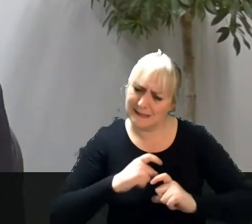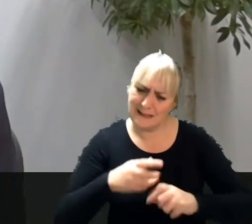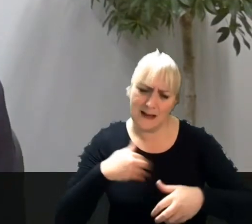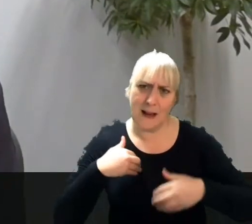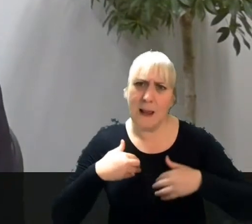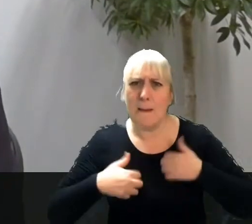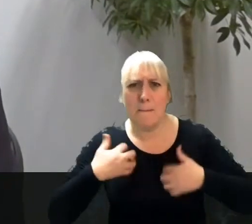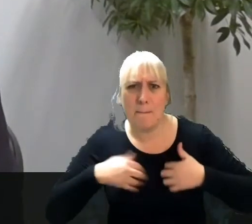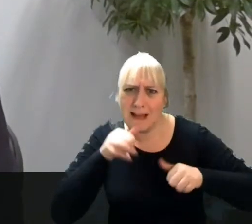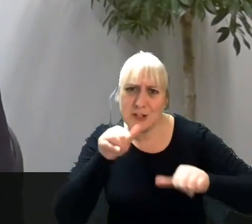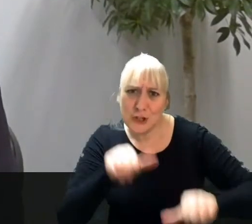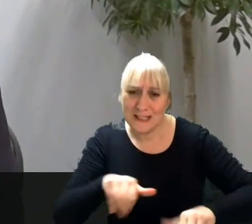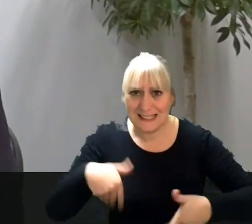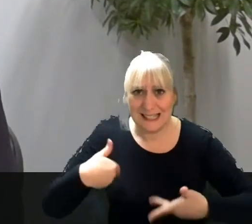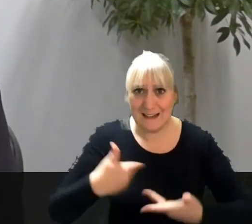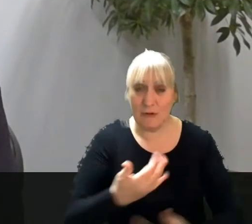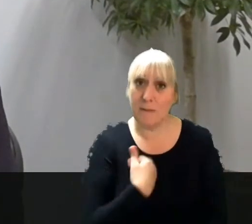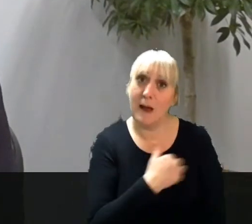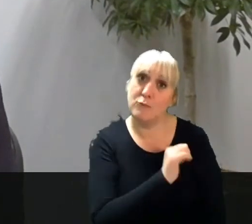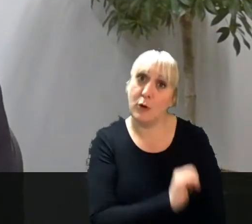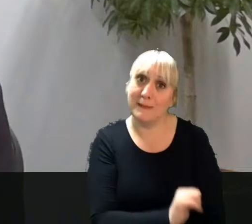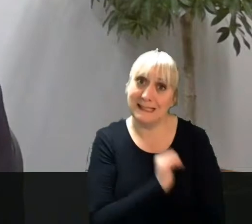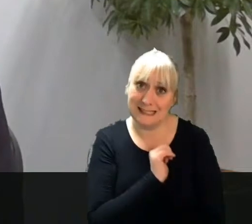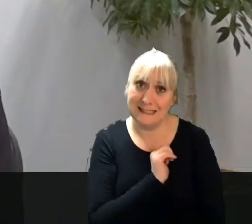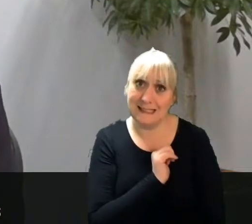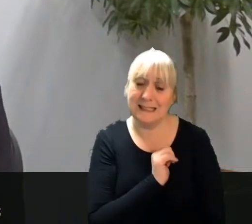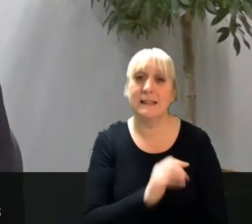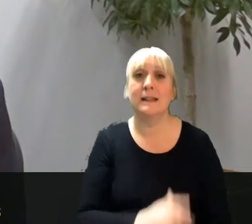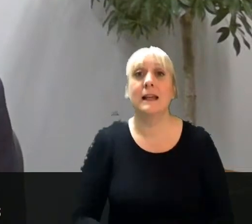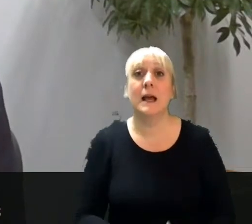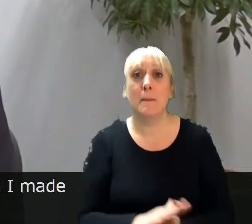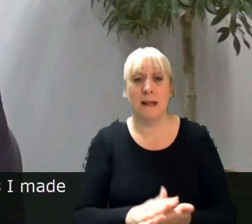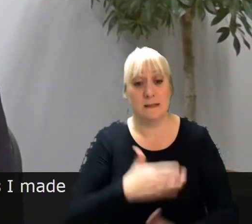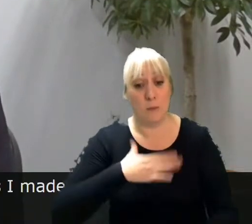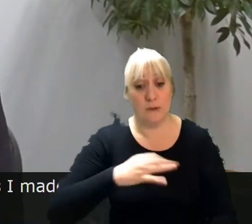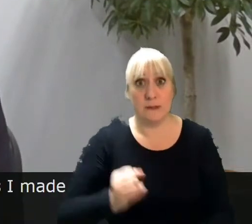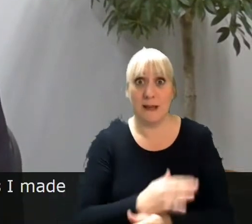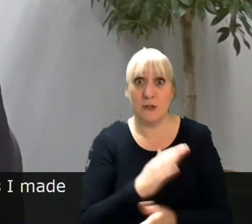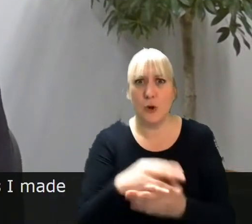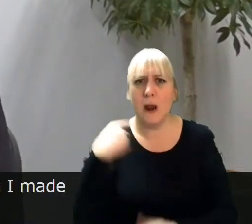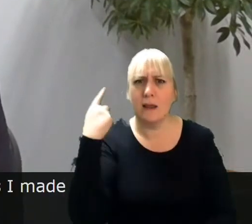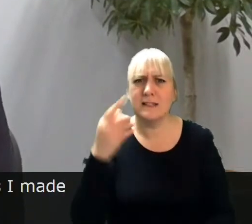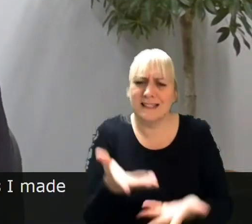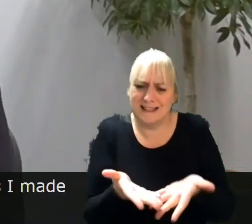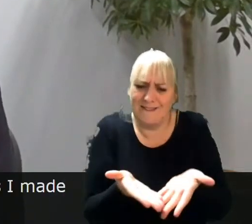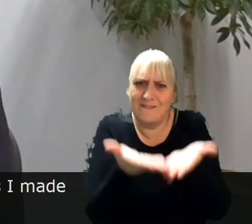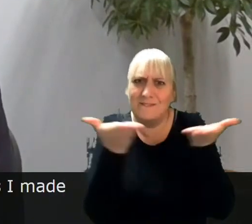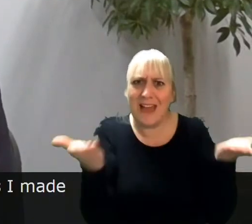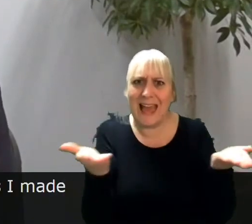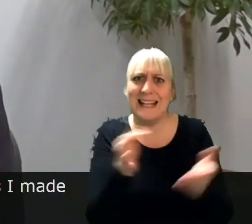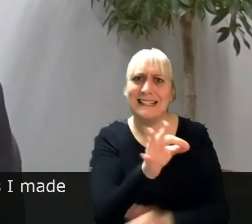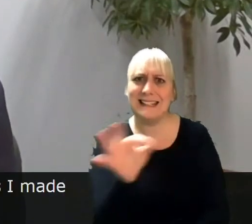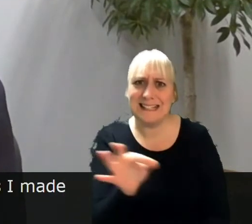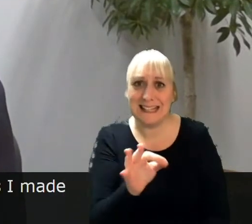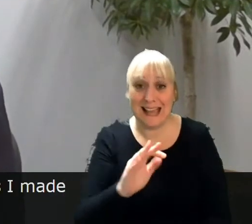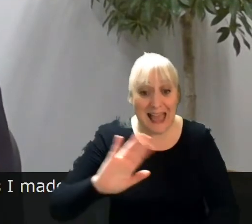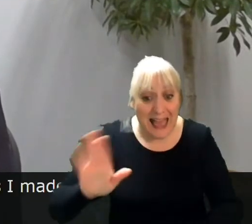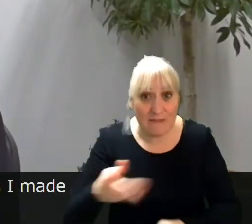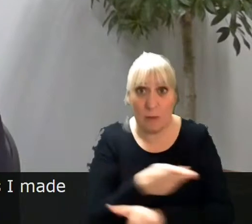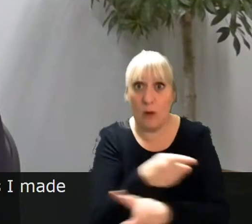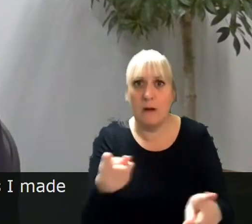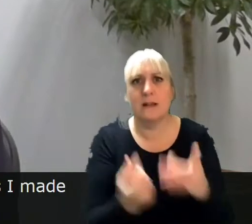made to Londoners to make this a fairer city where everyone can get the opportunities to reach their full